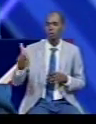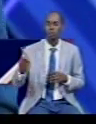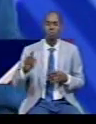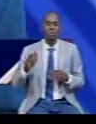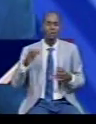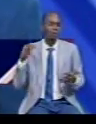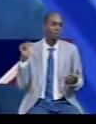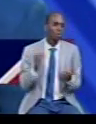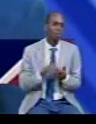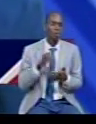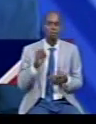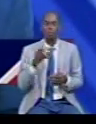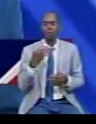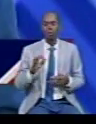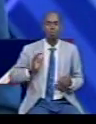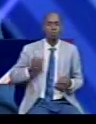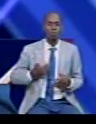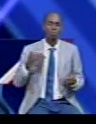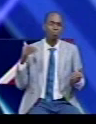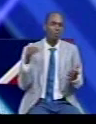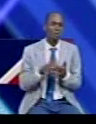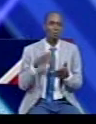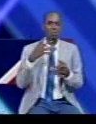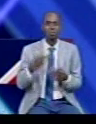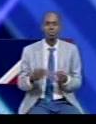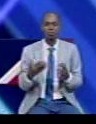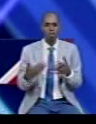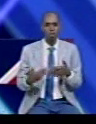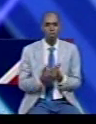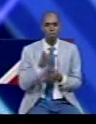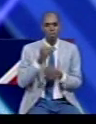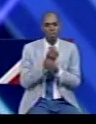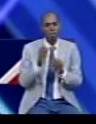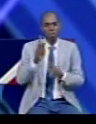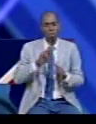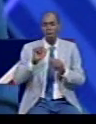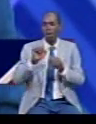Thousands of souls, thousands of converts every month.